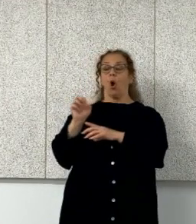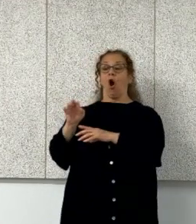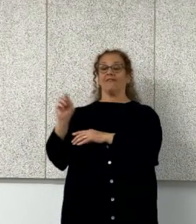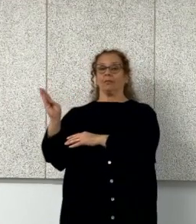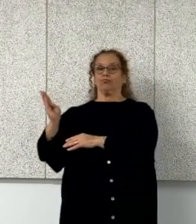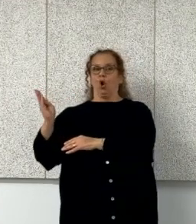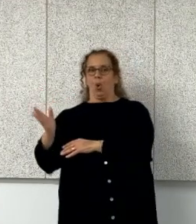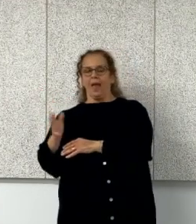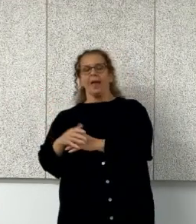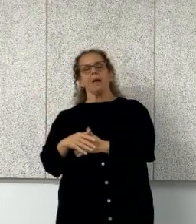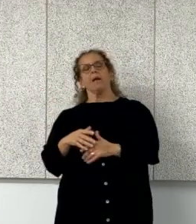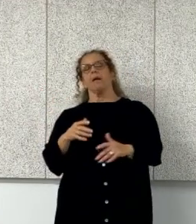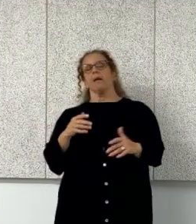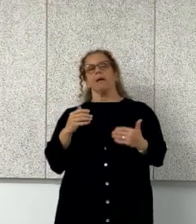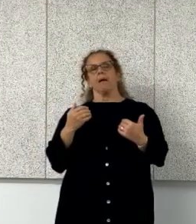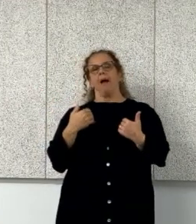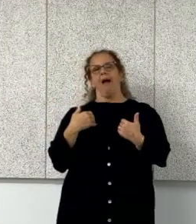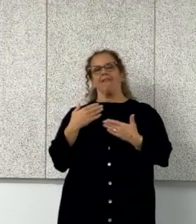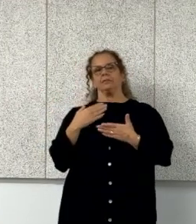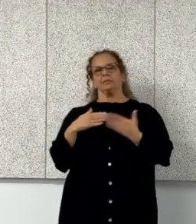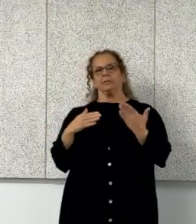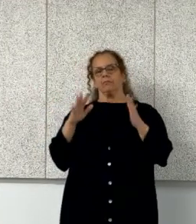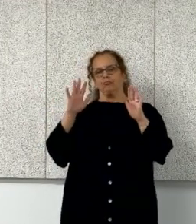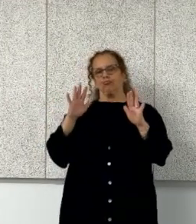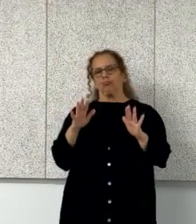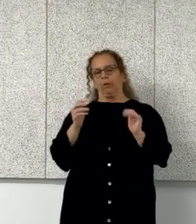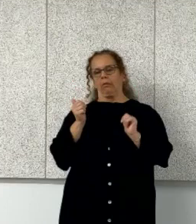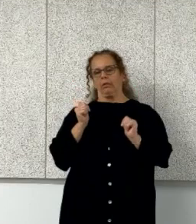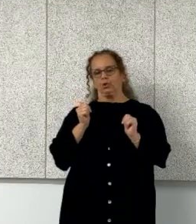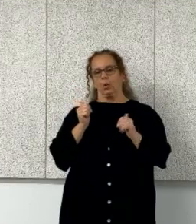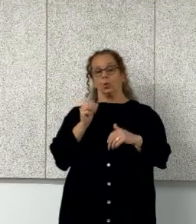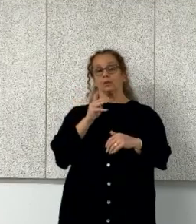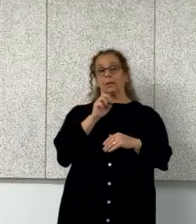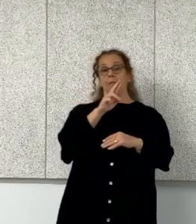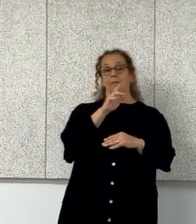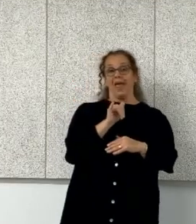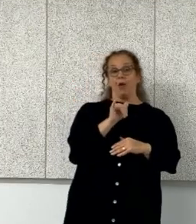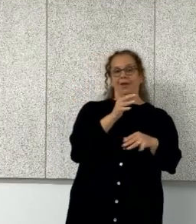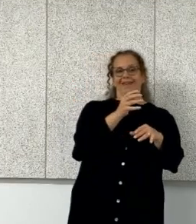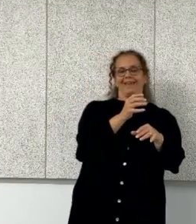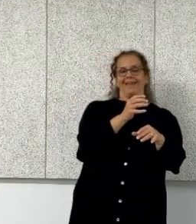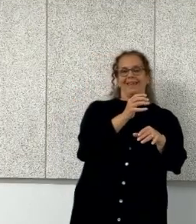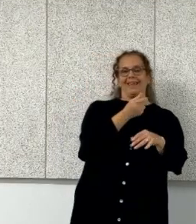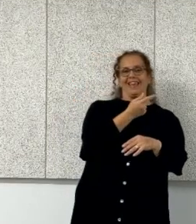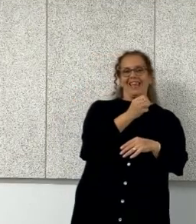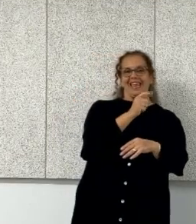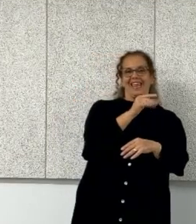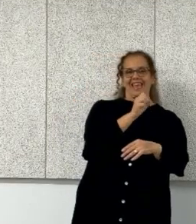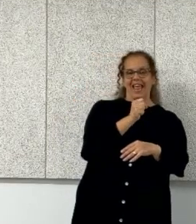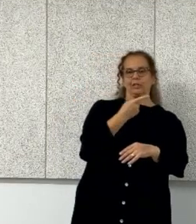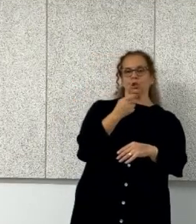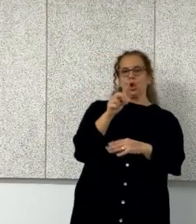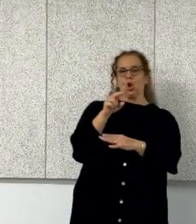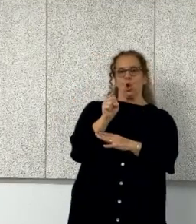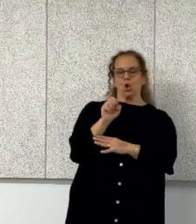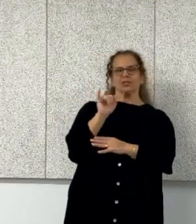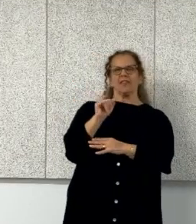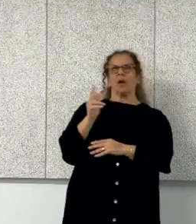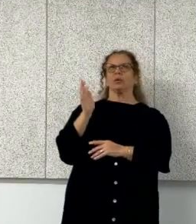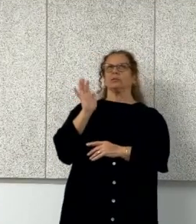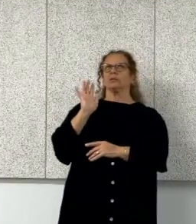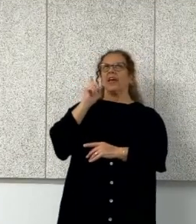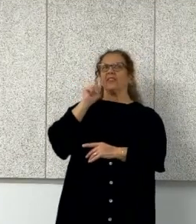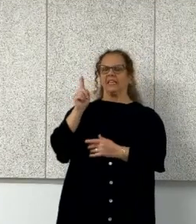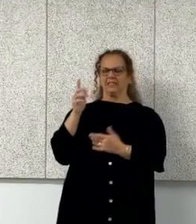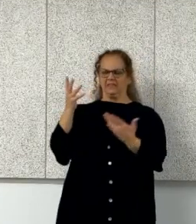kind of, there are some parallels to Anne, you know, with Anne Juliet. Mary Gets Hers, that was done at Playwrights Horizons I think it wrapped